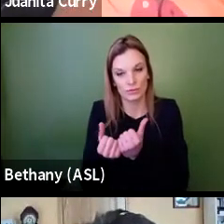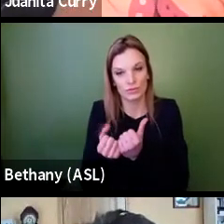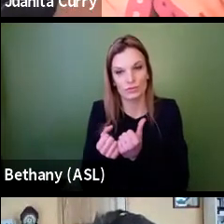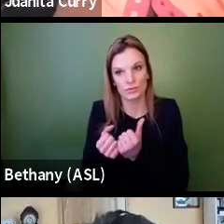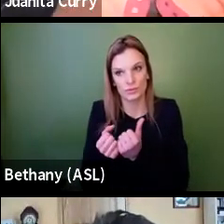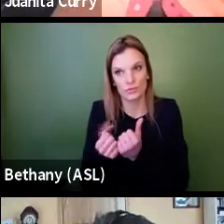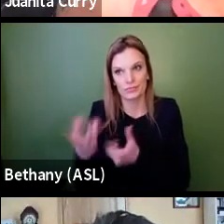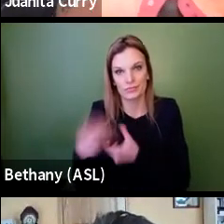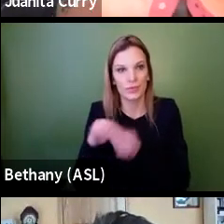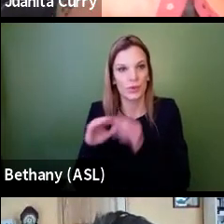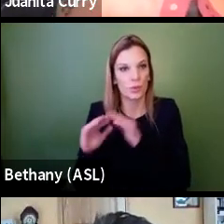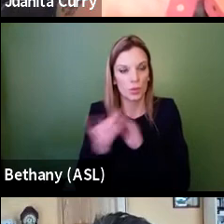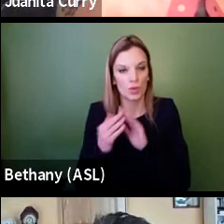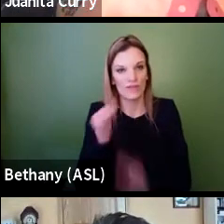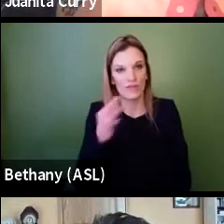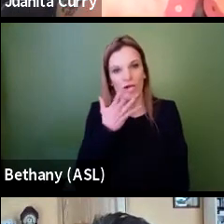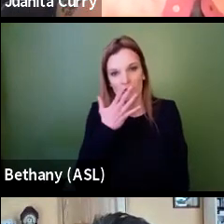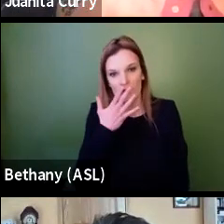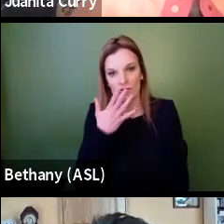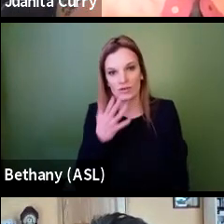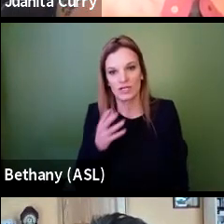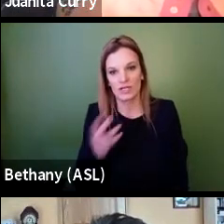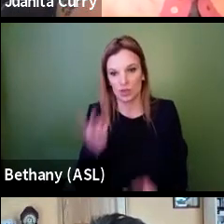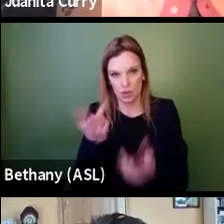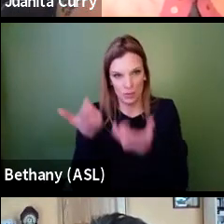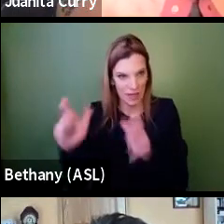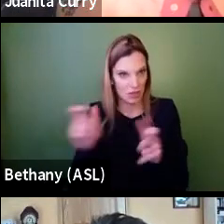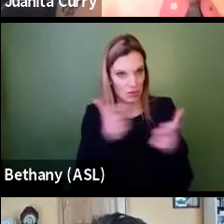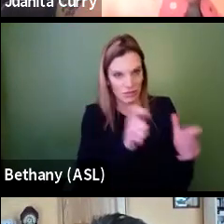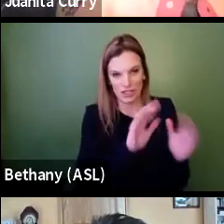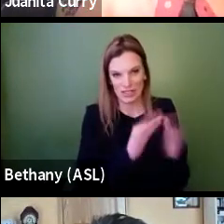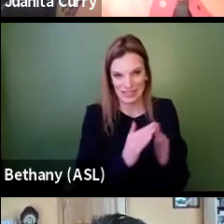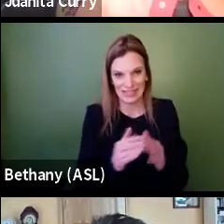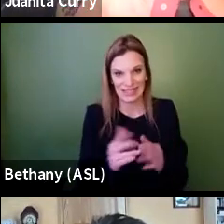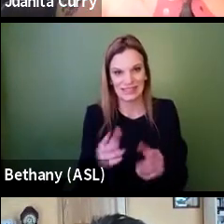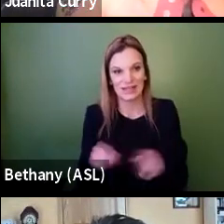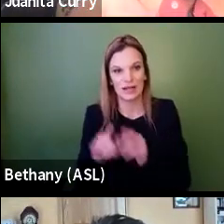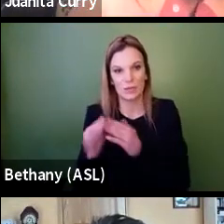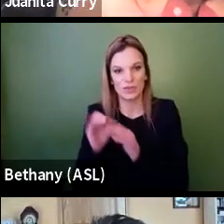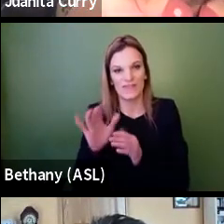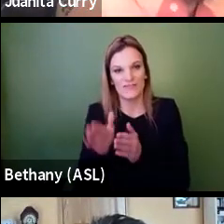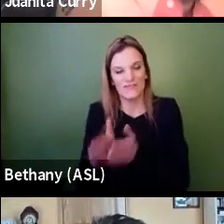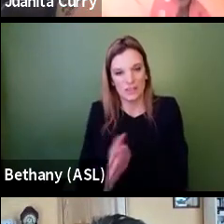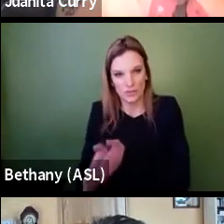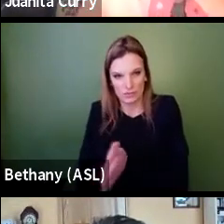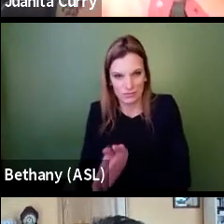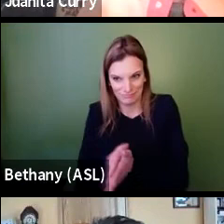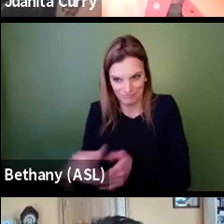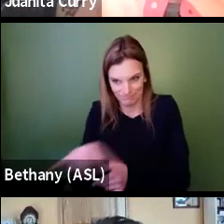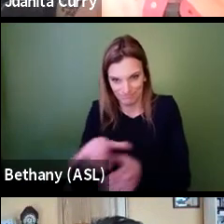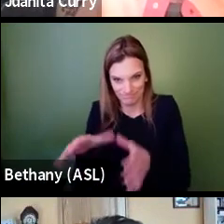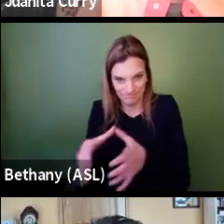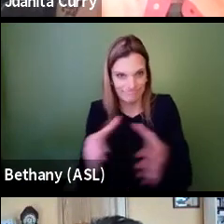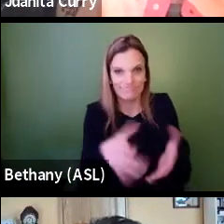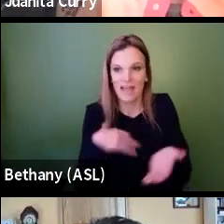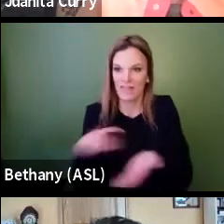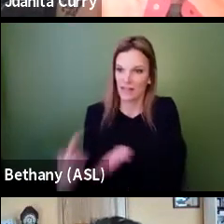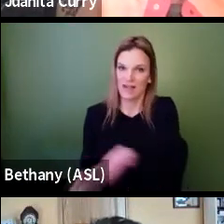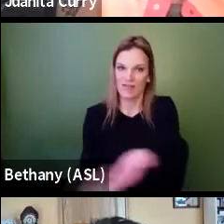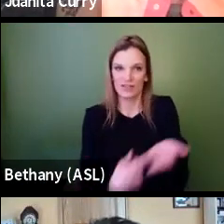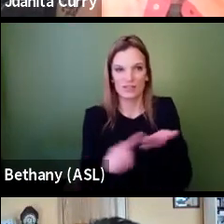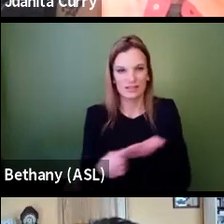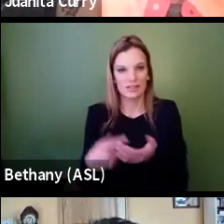engaging communities of color in two major cities in communities of interest conversations. And they are holding a